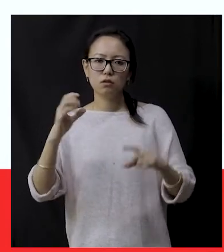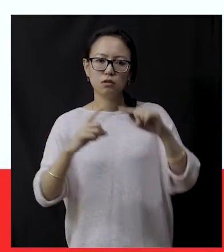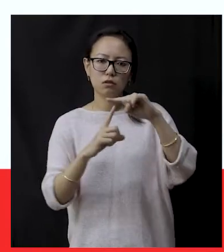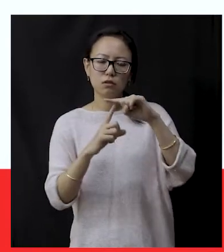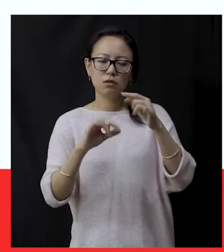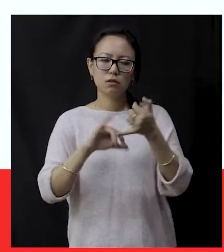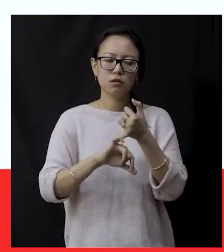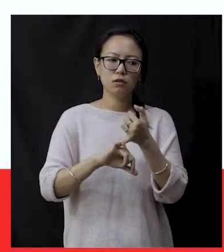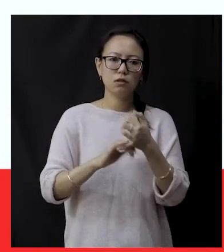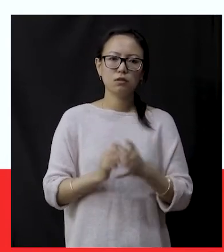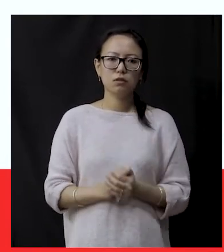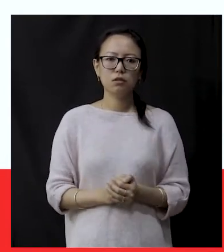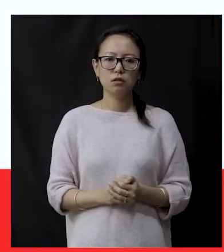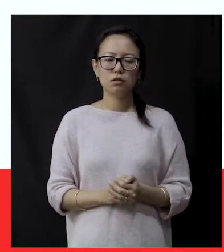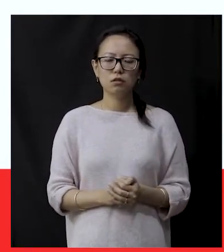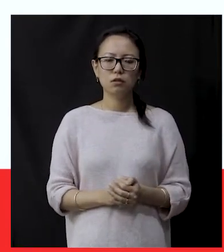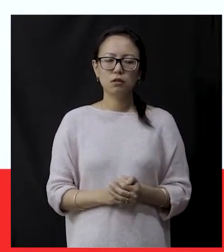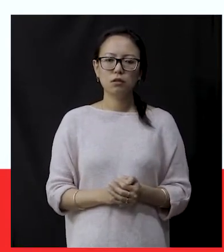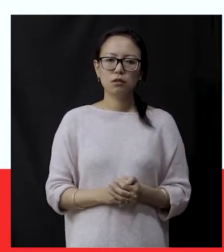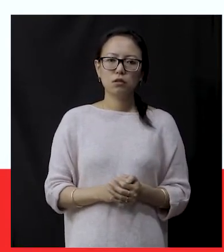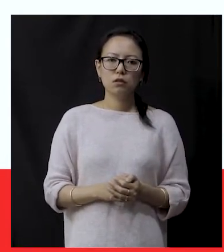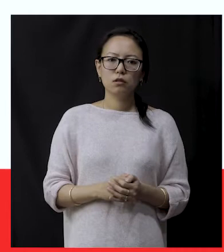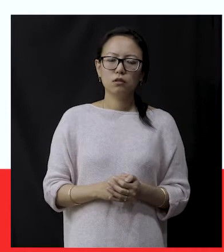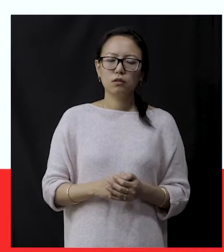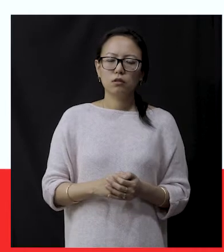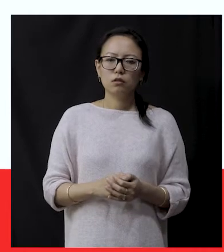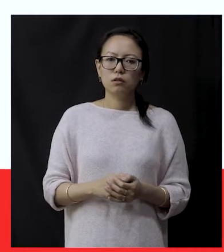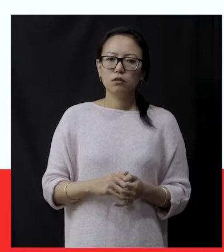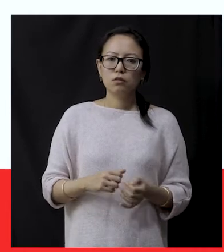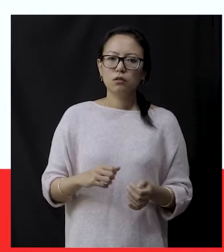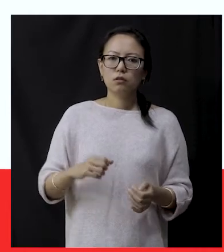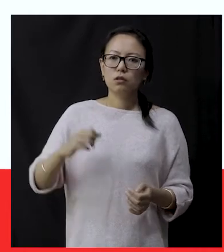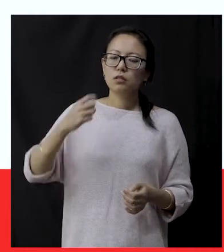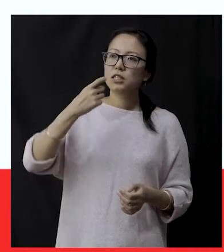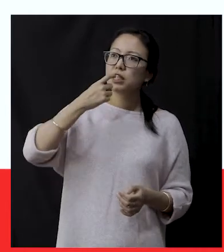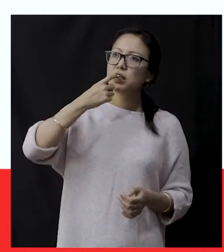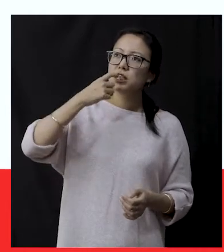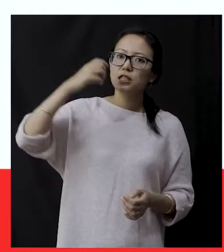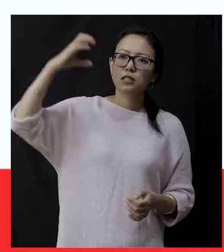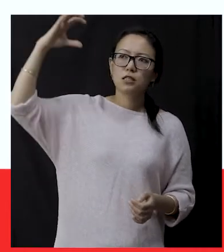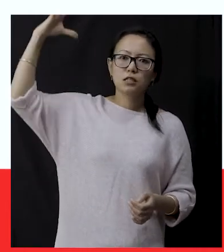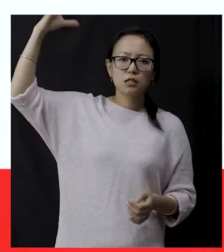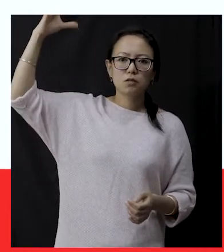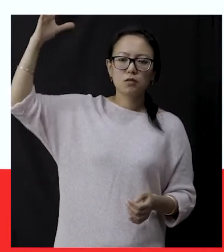the moon is smaller than the Earth. It is smaller than the sun.